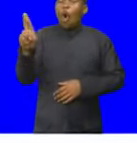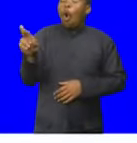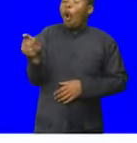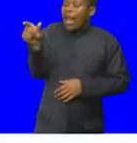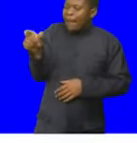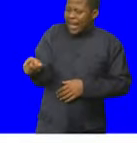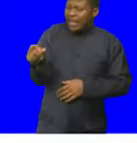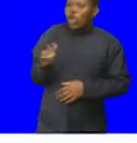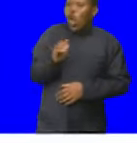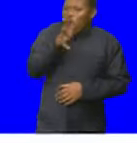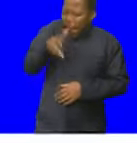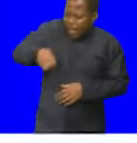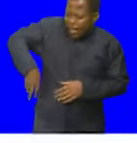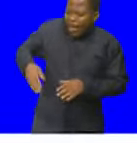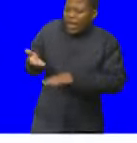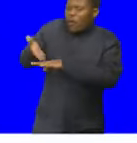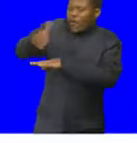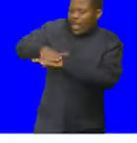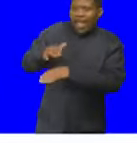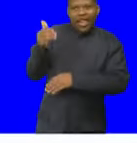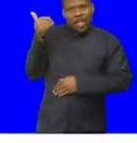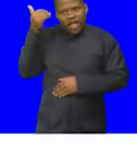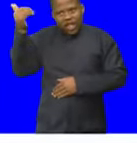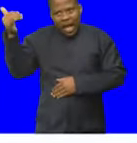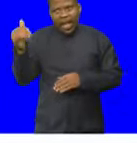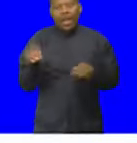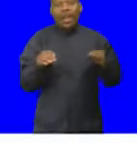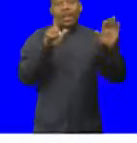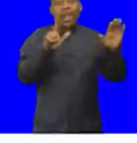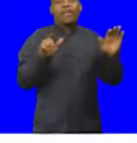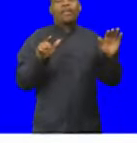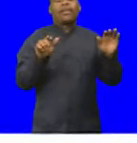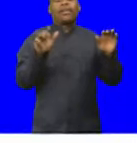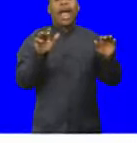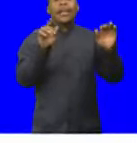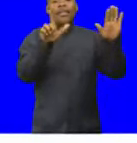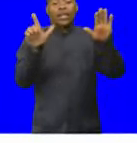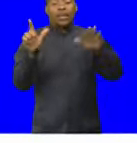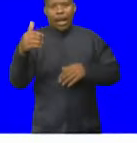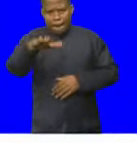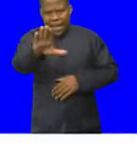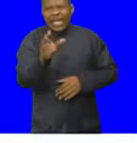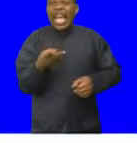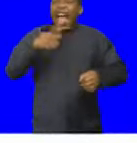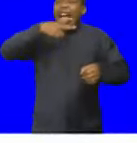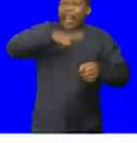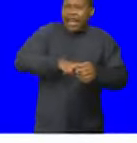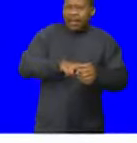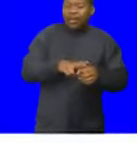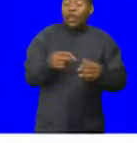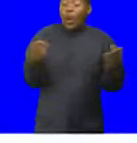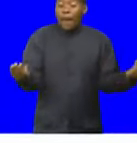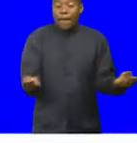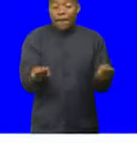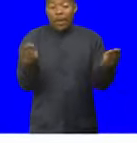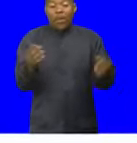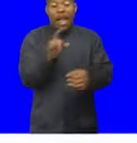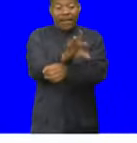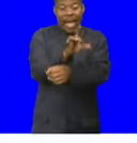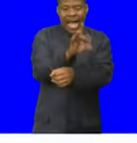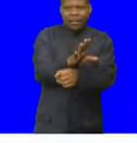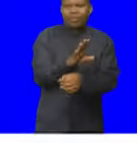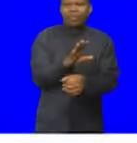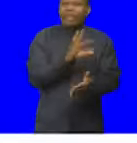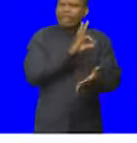eyahlanda sishiya emhlabeni. Litiko letempilo lithi kude kunciphe emathuba ekuthola lesifo sive kufanele